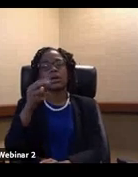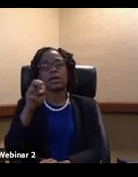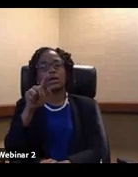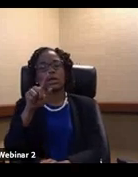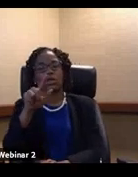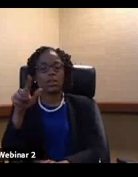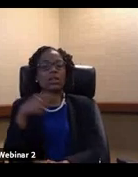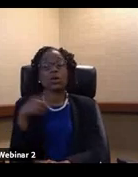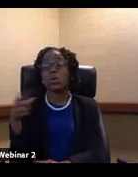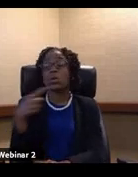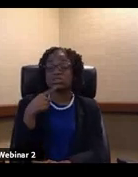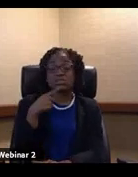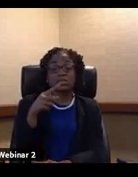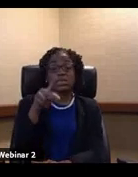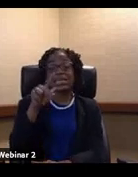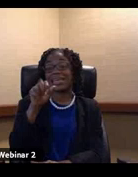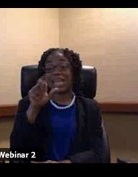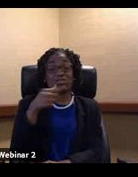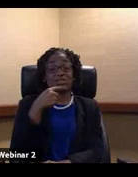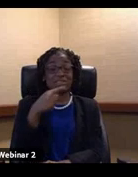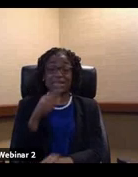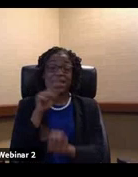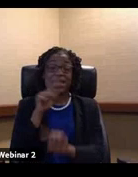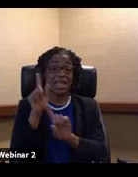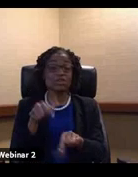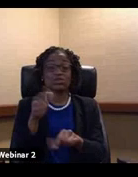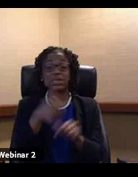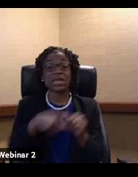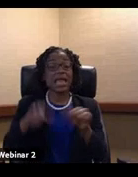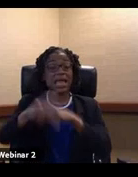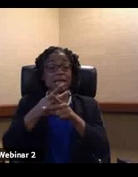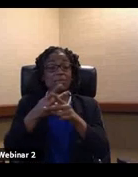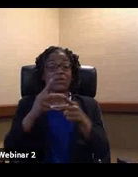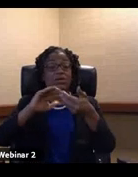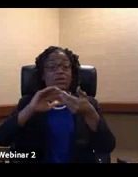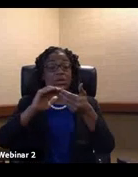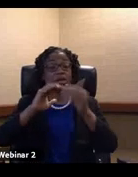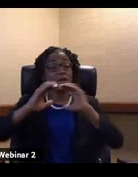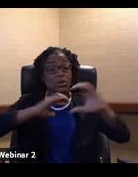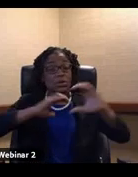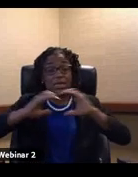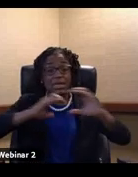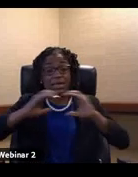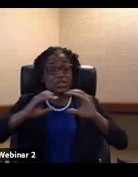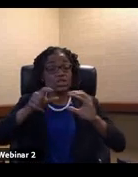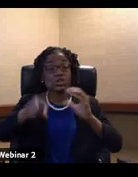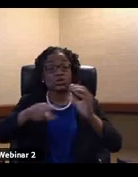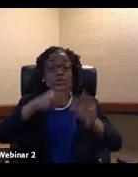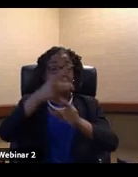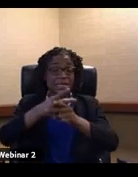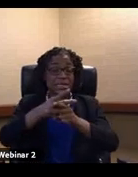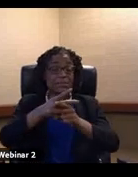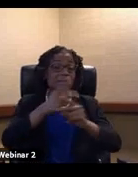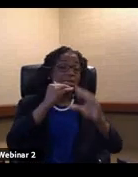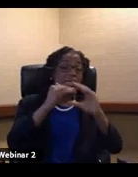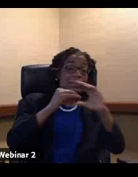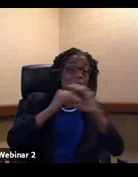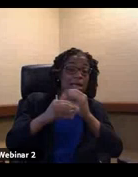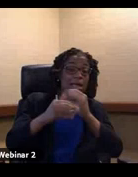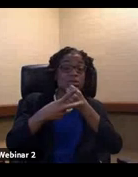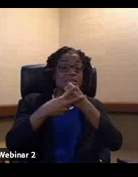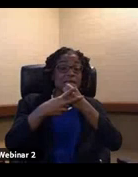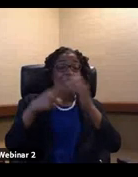What Kara said basically answers it. Any type of communication, you want to keep it. So if it's email, save a